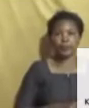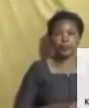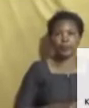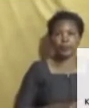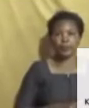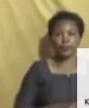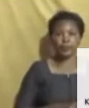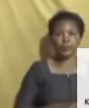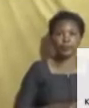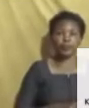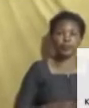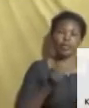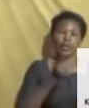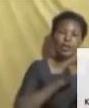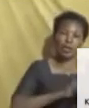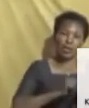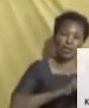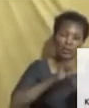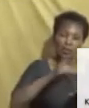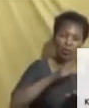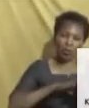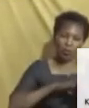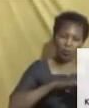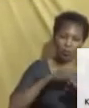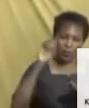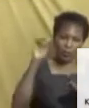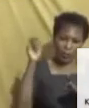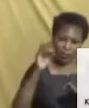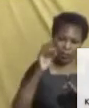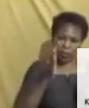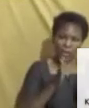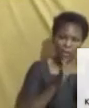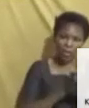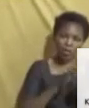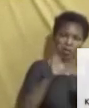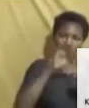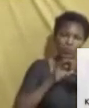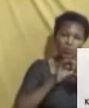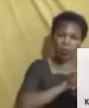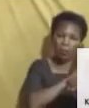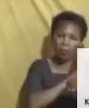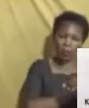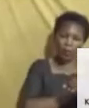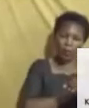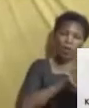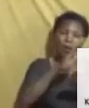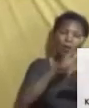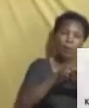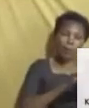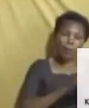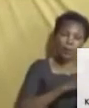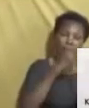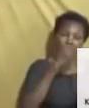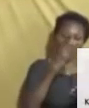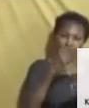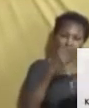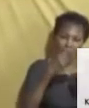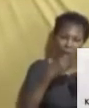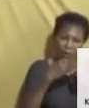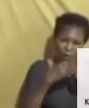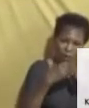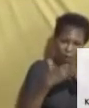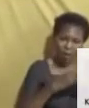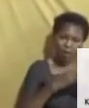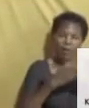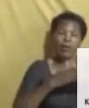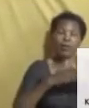Writing on presidentialism and constituent power, this is what Nubweze says at page 496 of